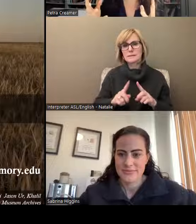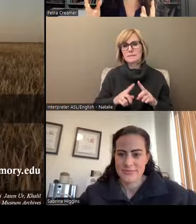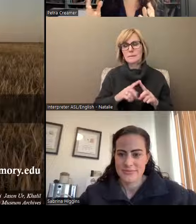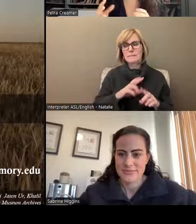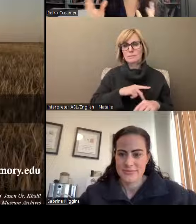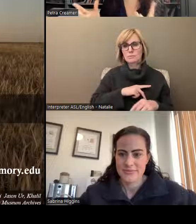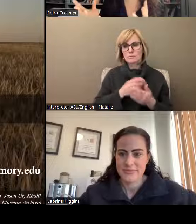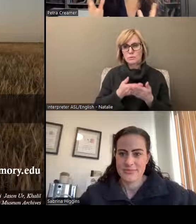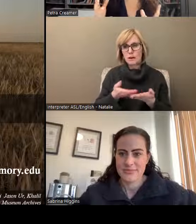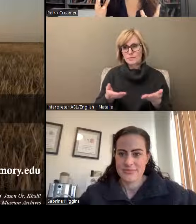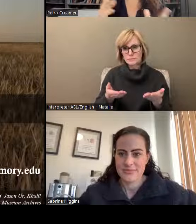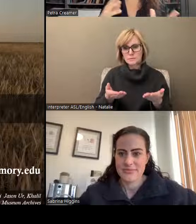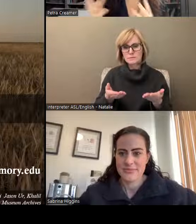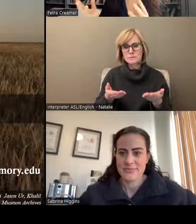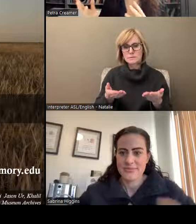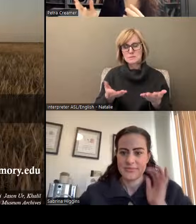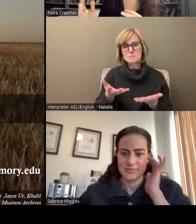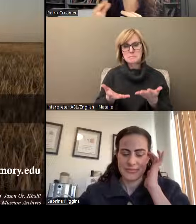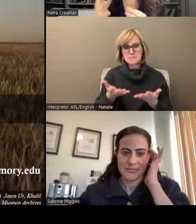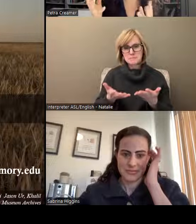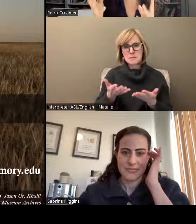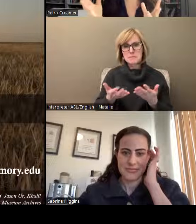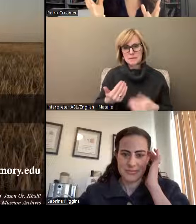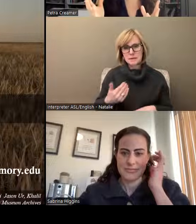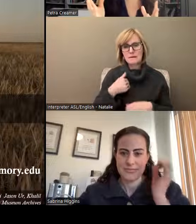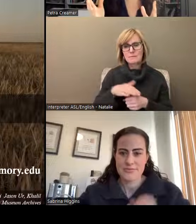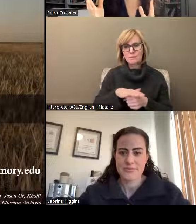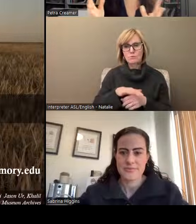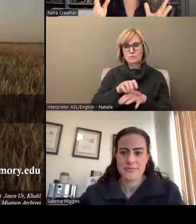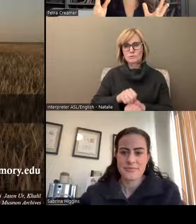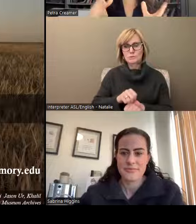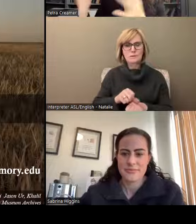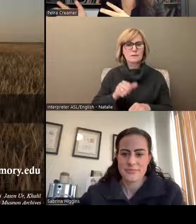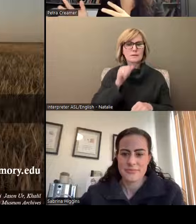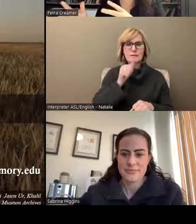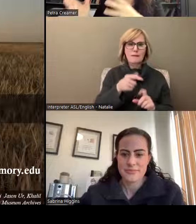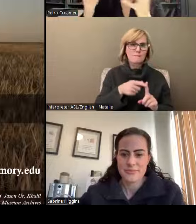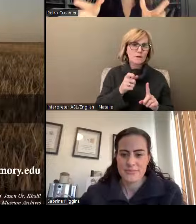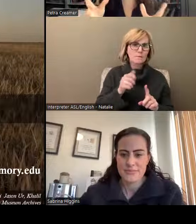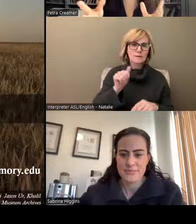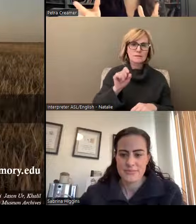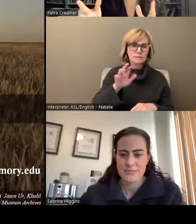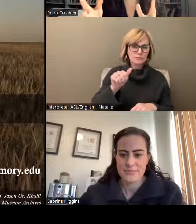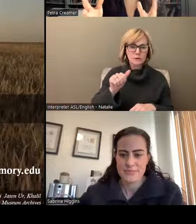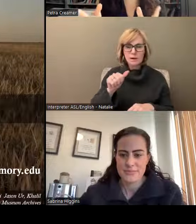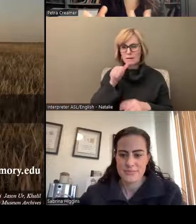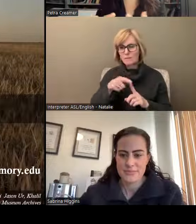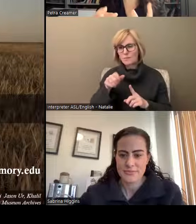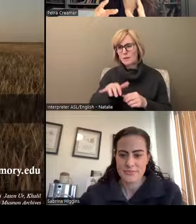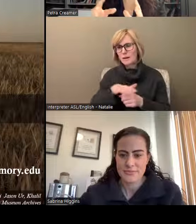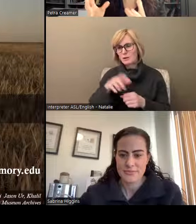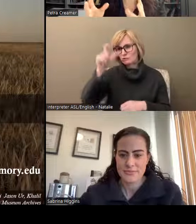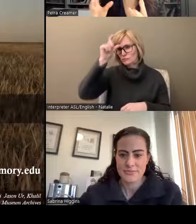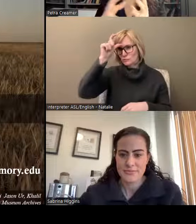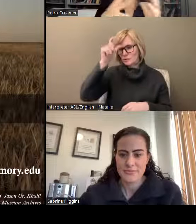personal items that might have held local traditions that were not from either Assyria or from that area of Turkey.